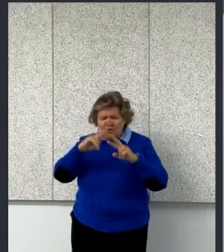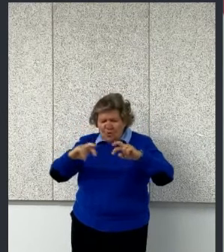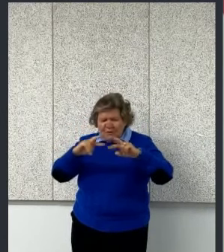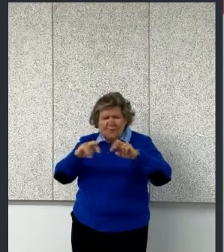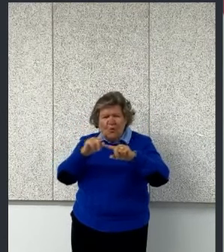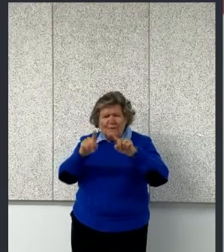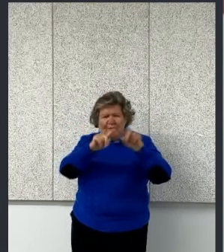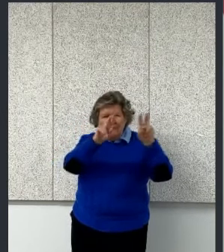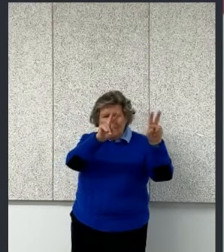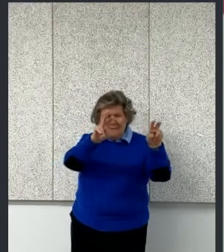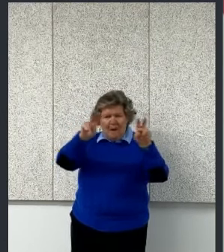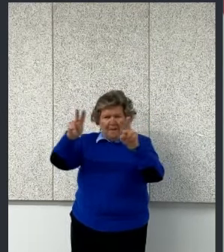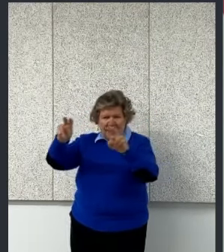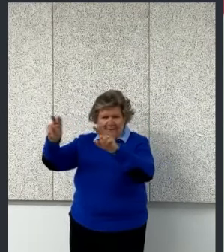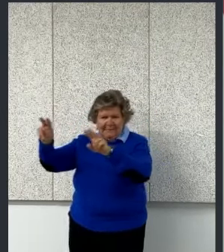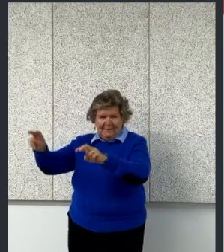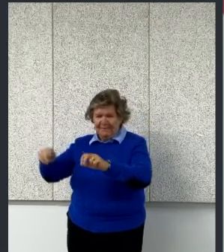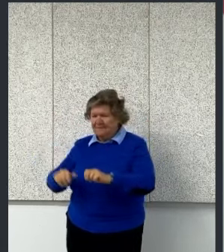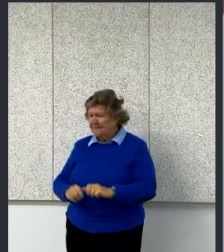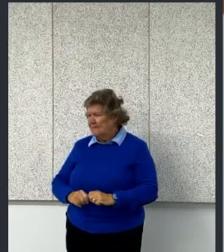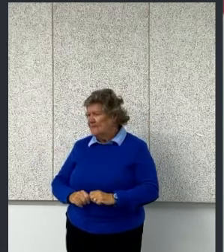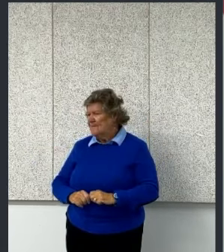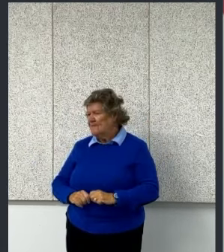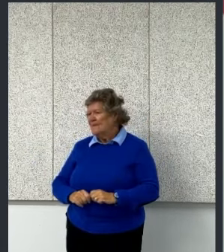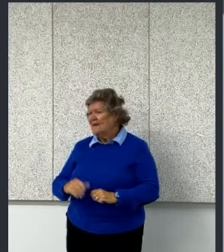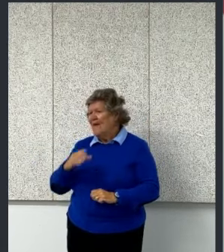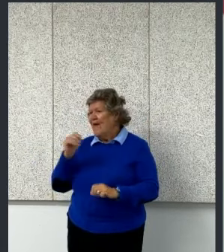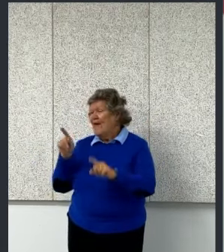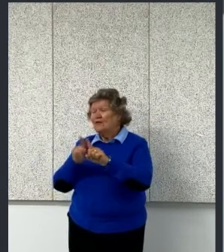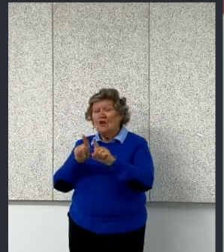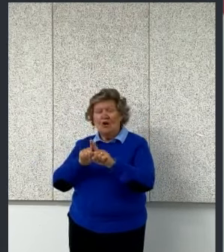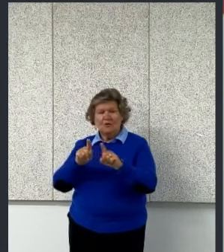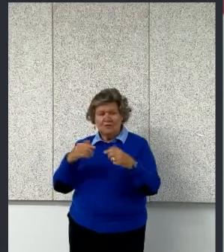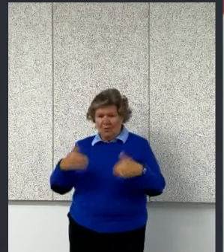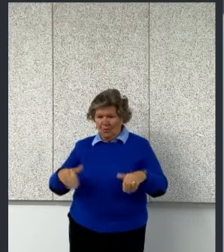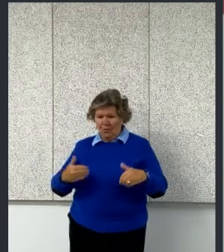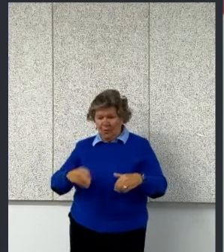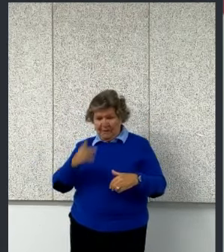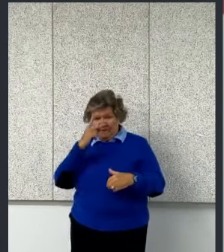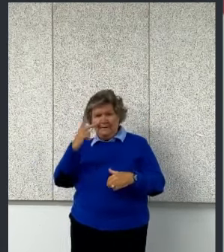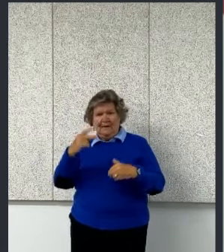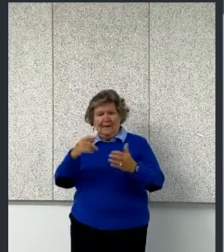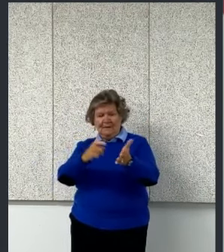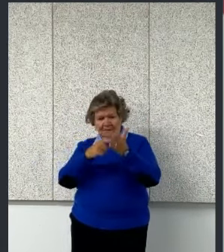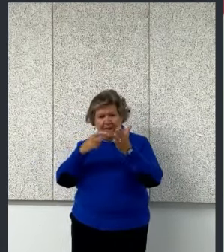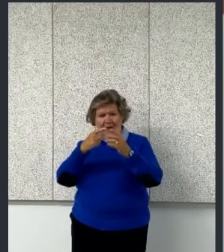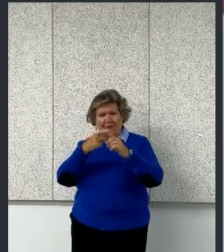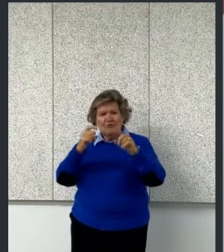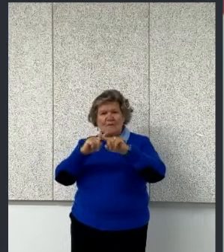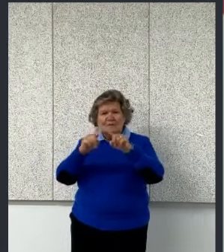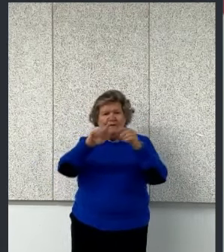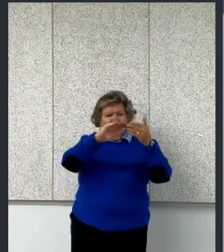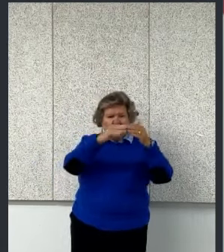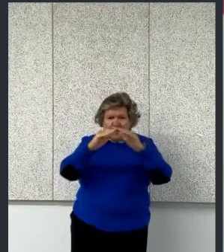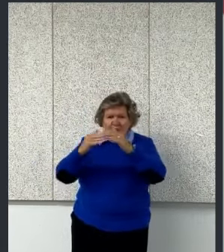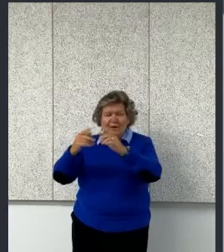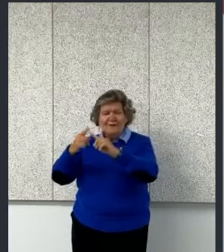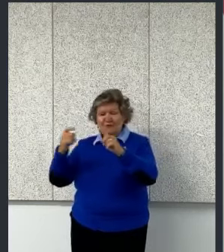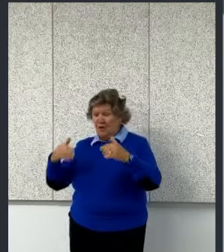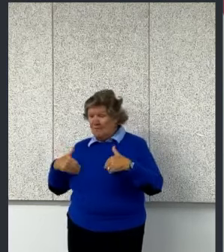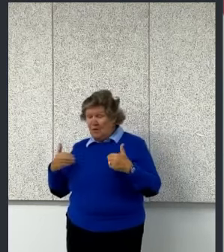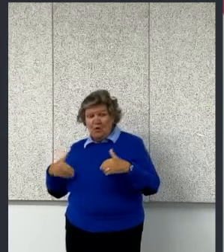so very much seeing, you know, the demand from community, from youth